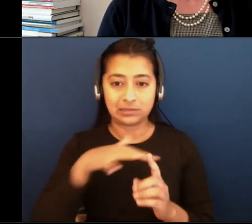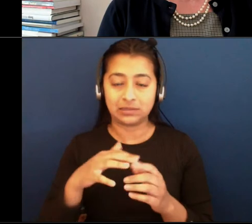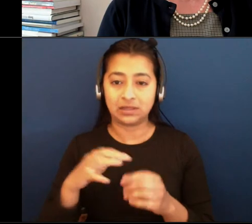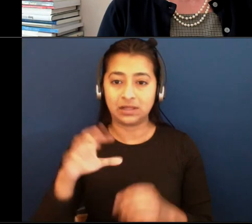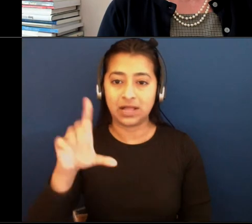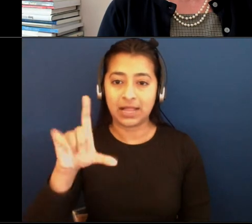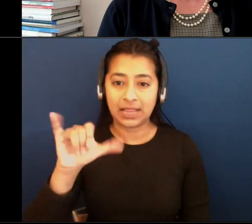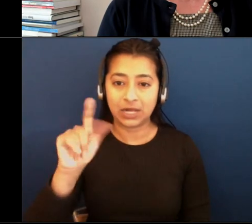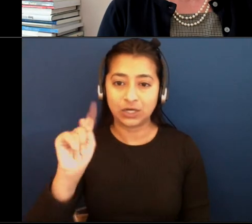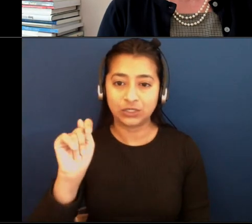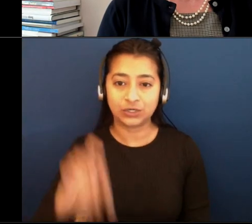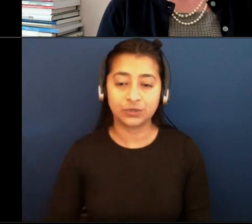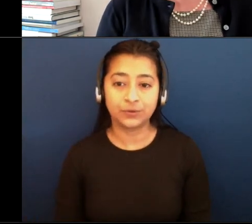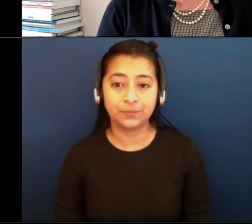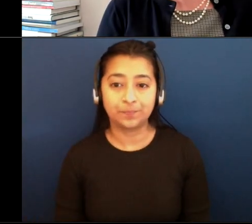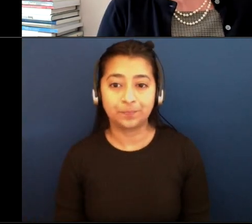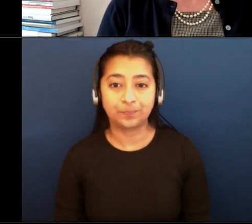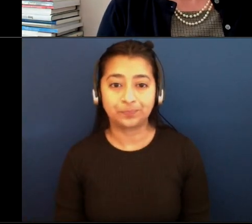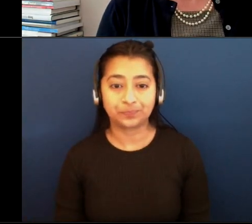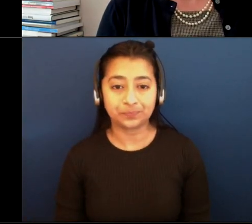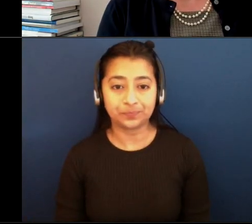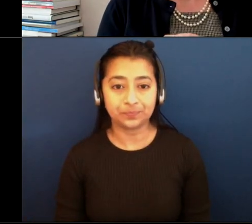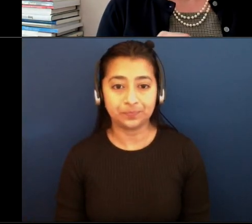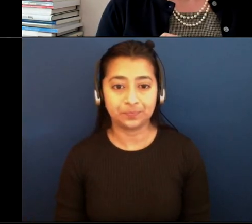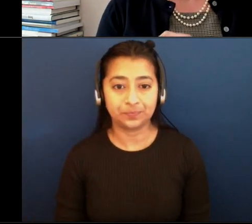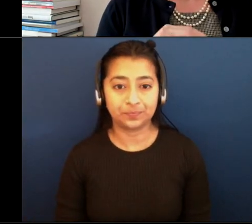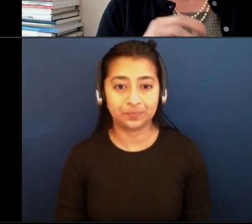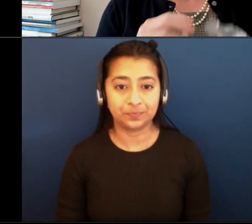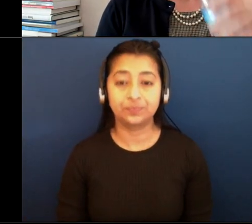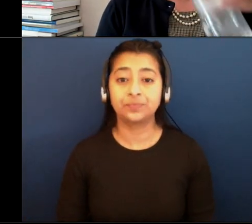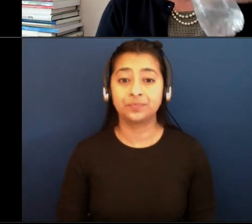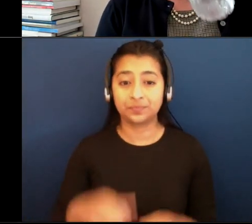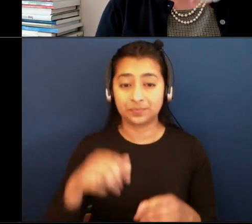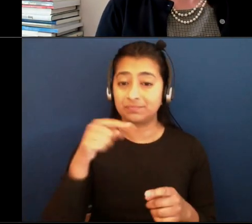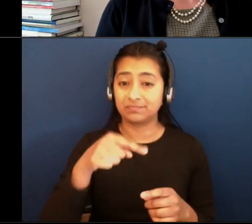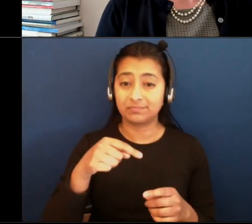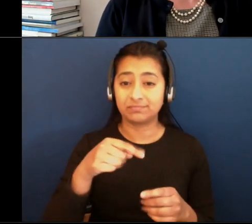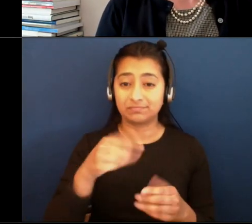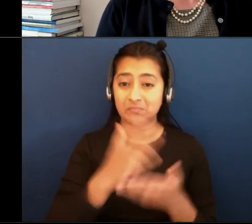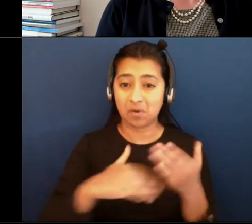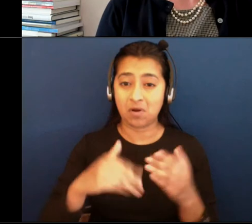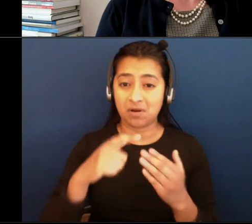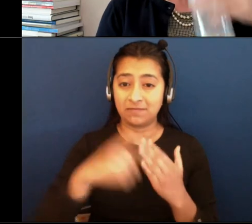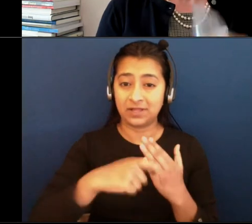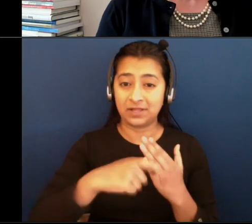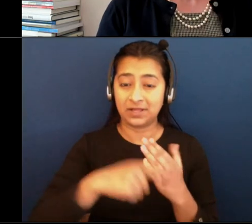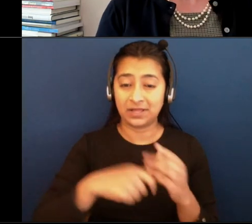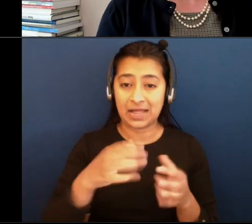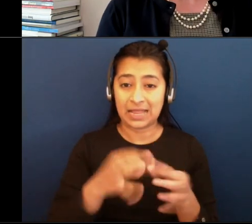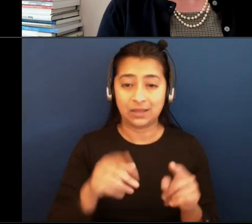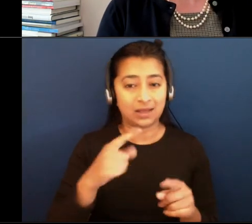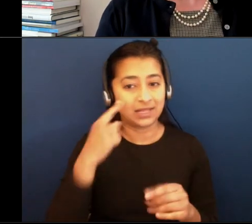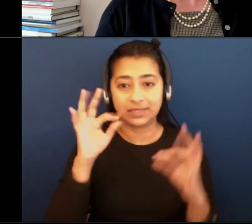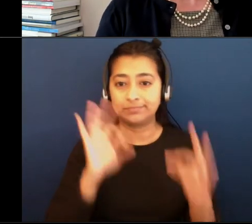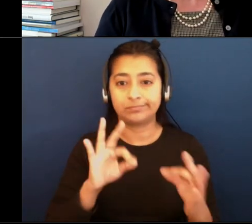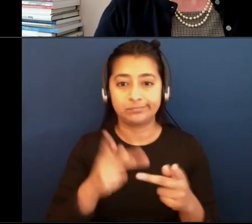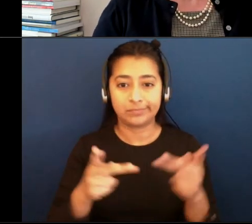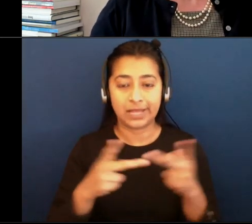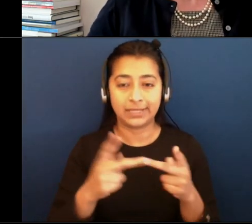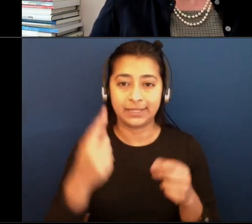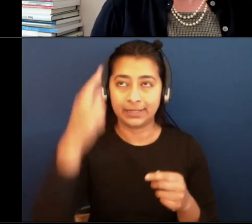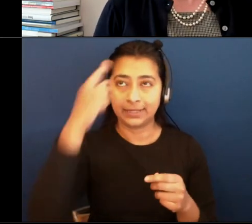Yeah, and I think, you know, this as a section of language is kind of an ideal place to do that, to take that bigger, more philosophical,